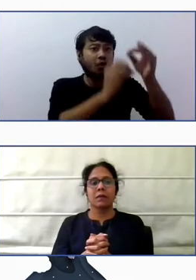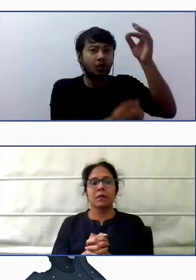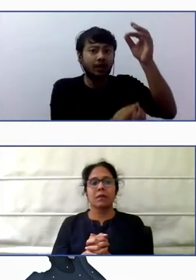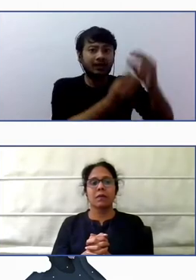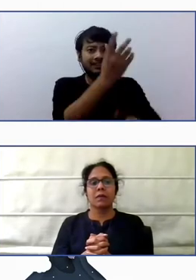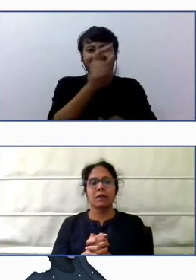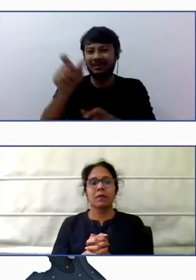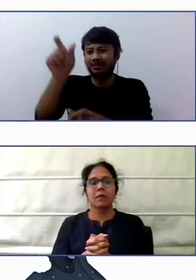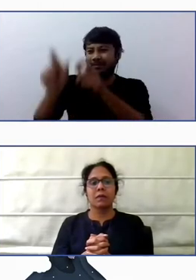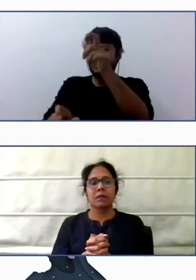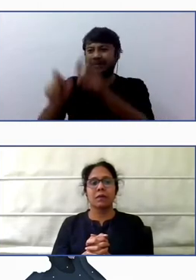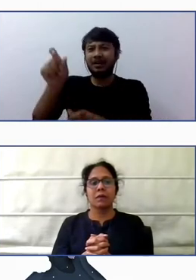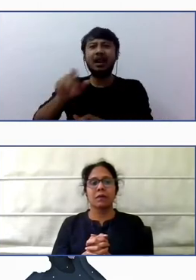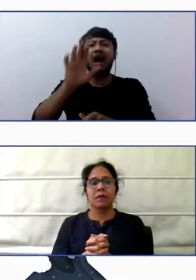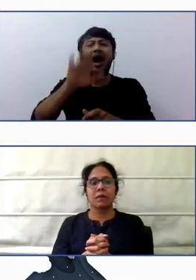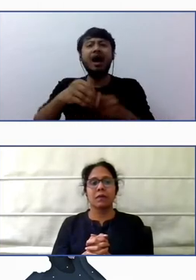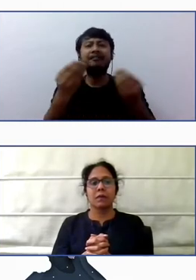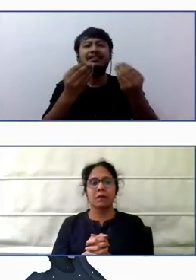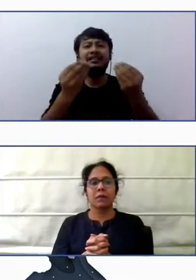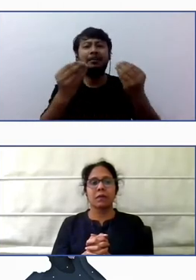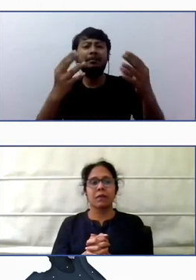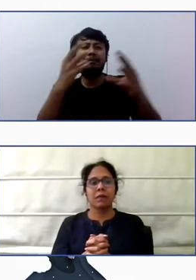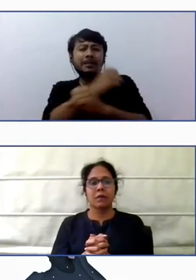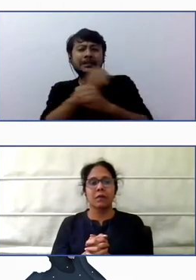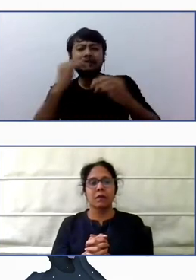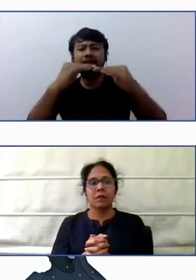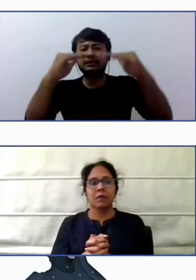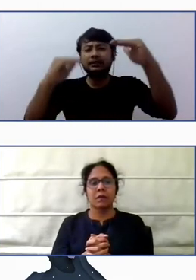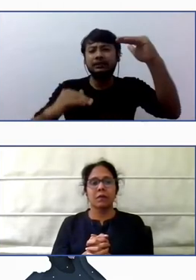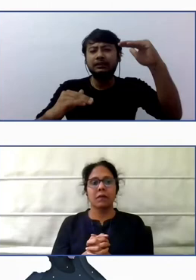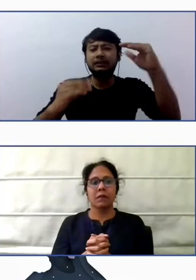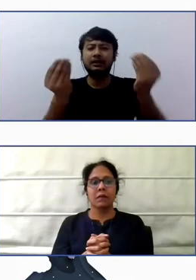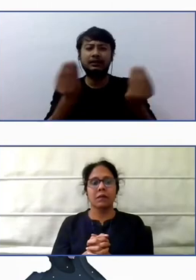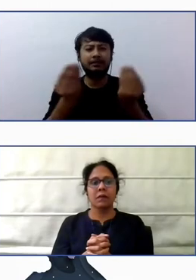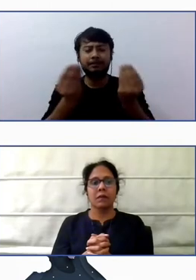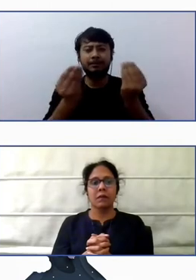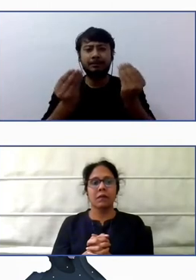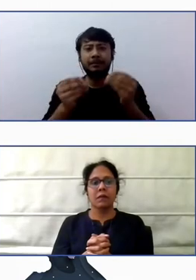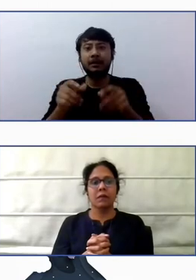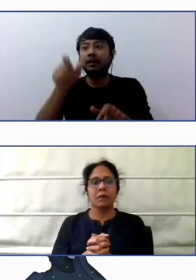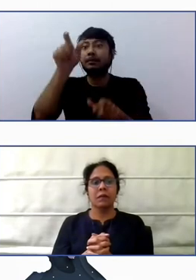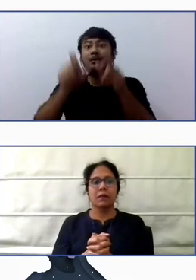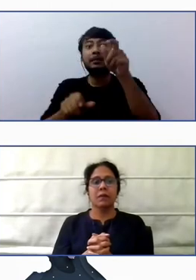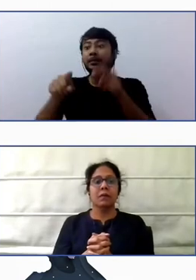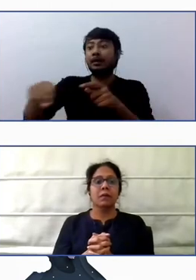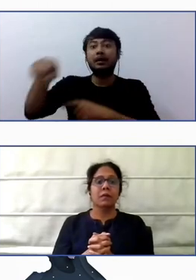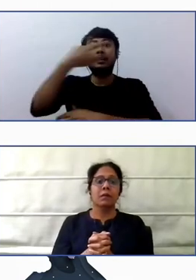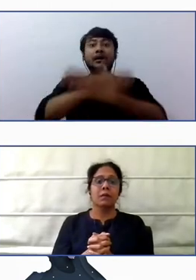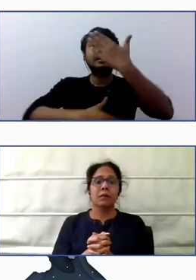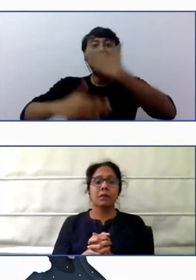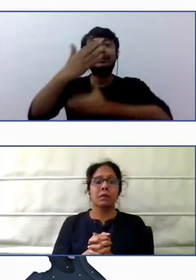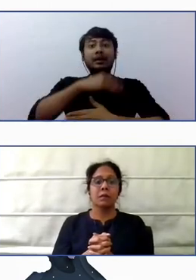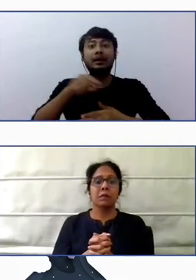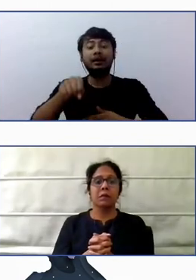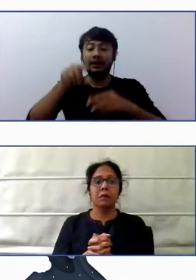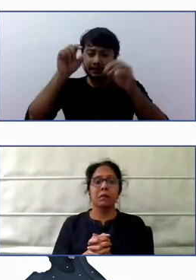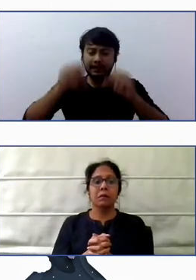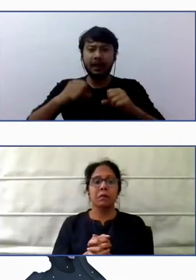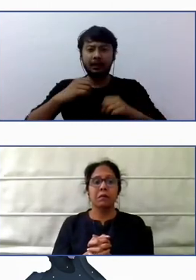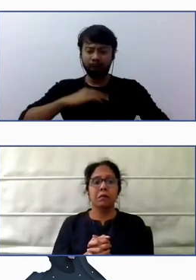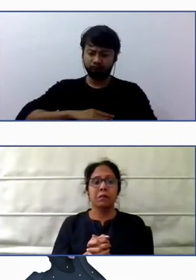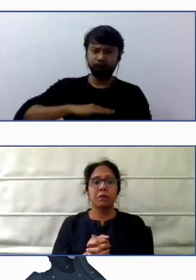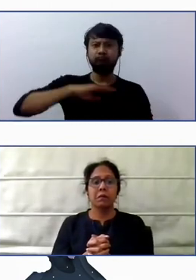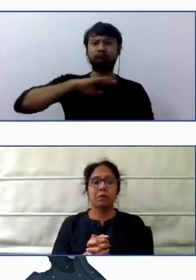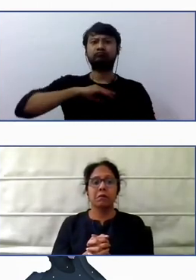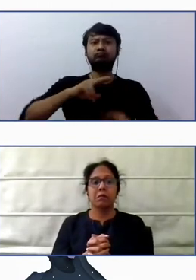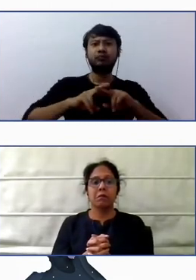and where people with disabilities will be able to use their fullest potential? I'm sure there is a gap that has to